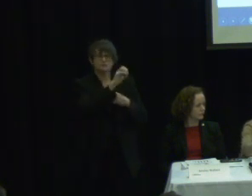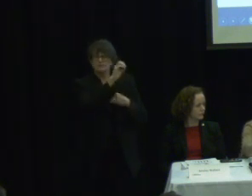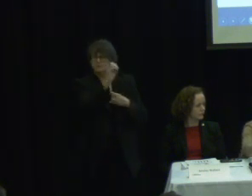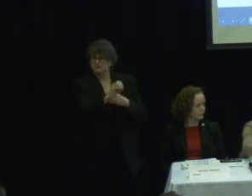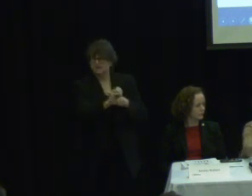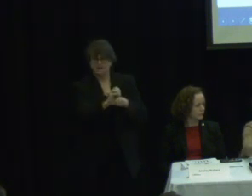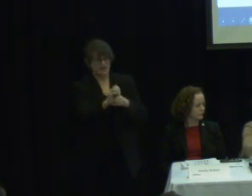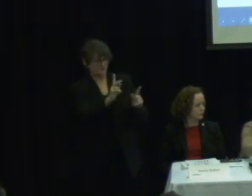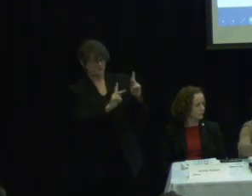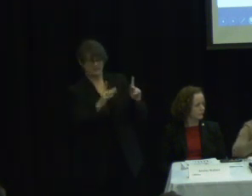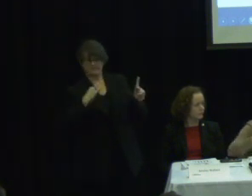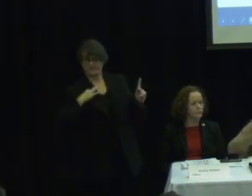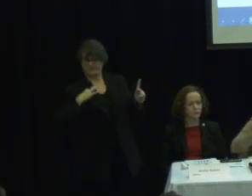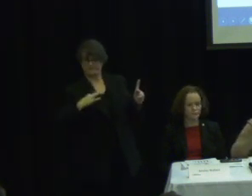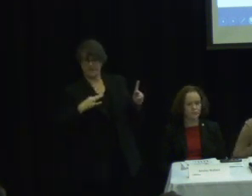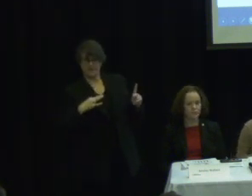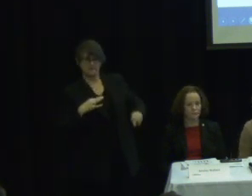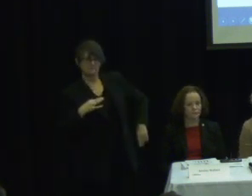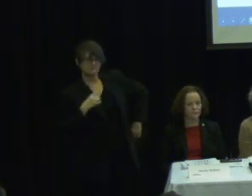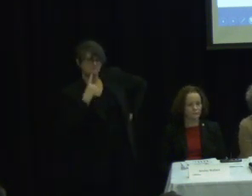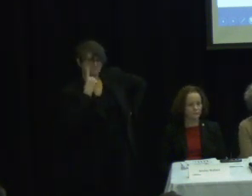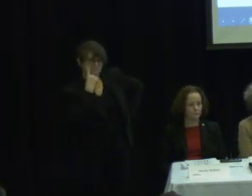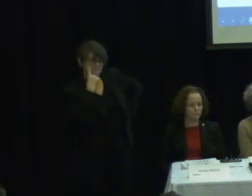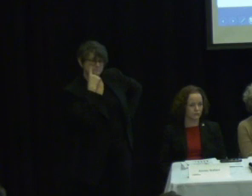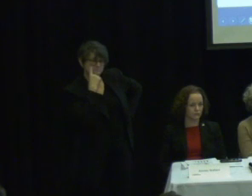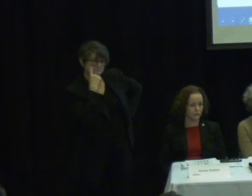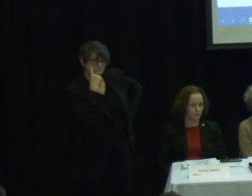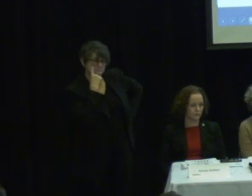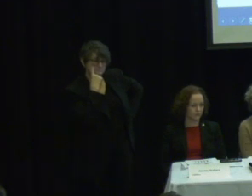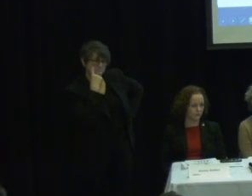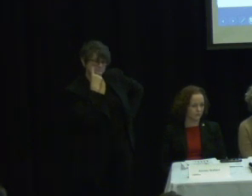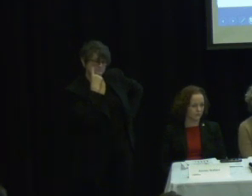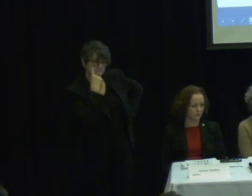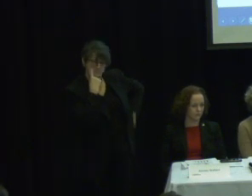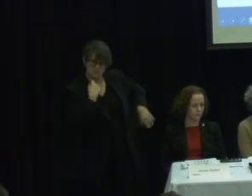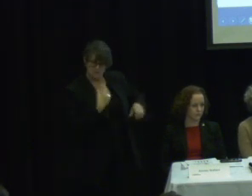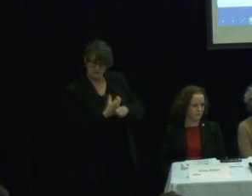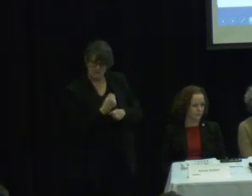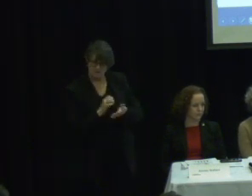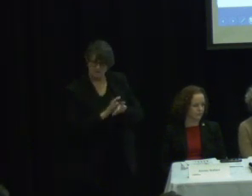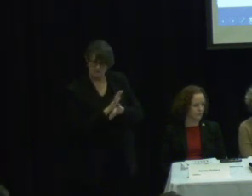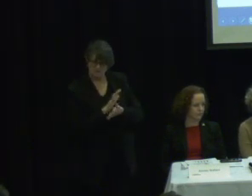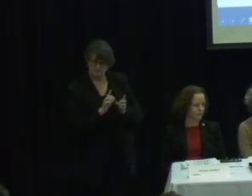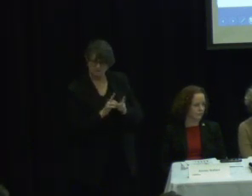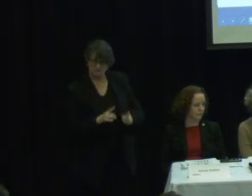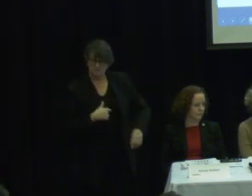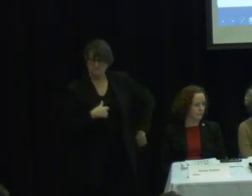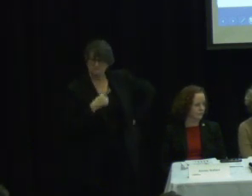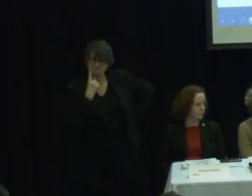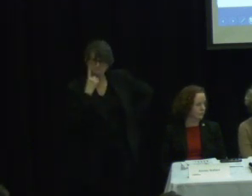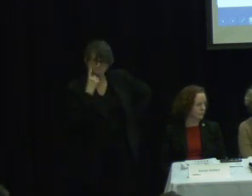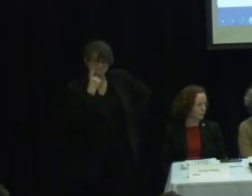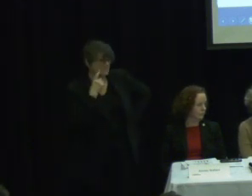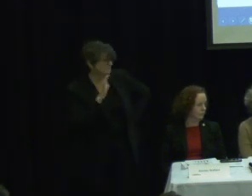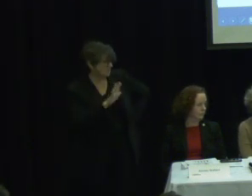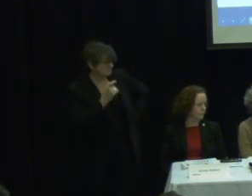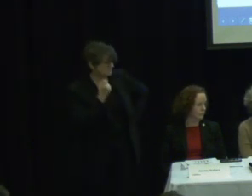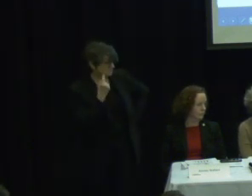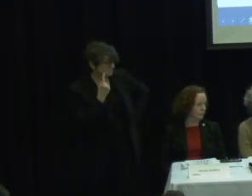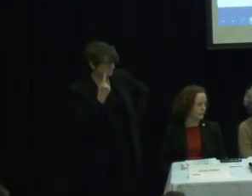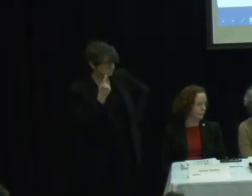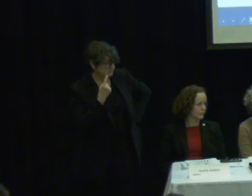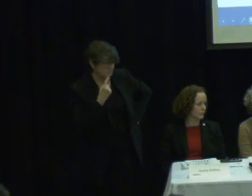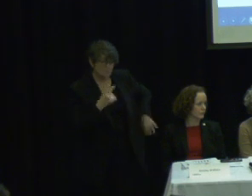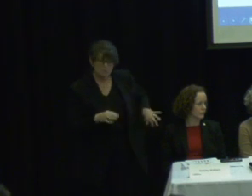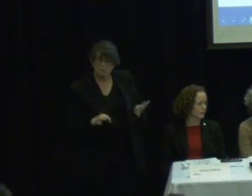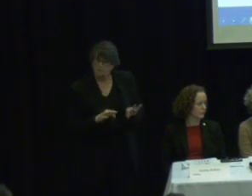Mainers were suspect about getting a college degree. Now, having grown up in a working class home here